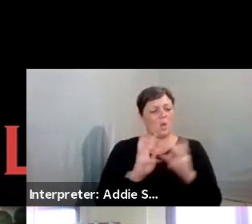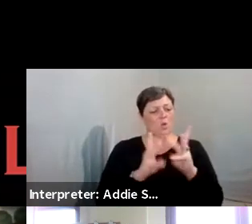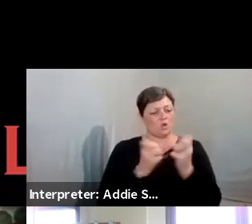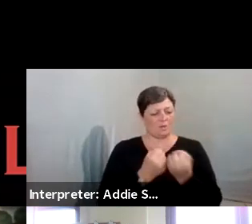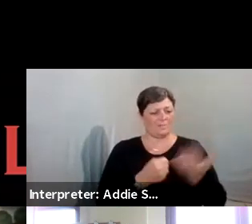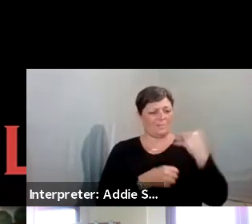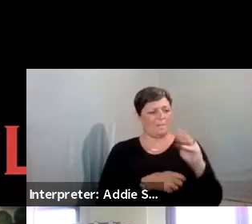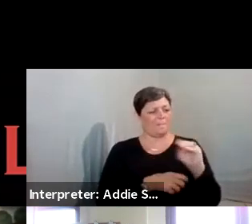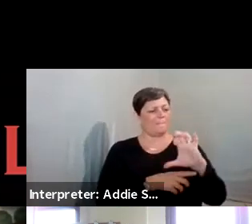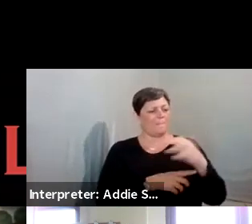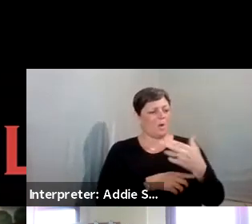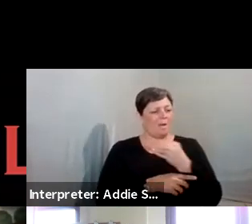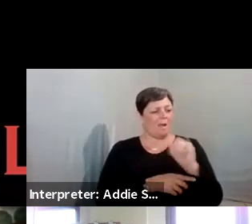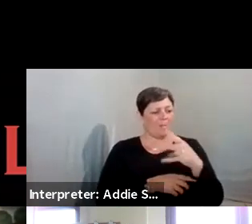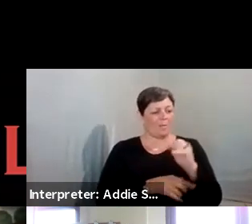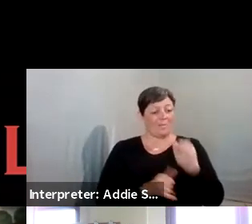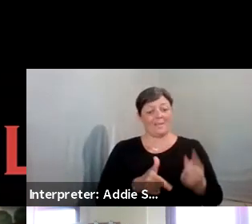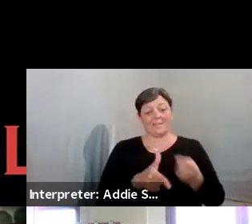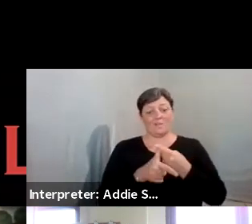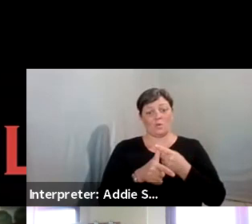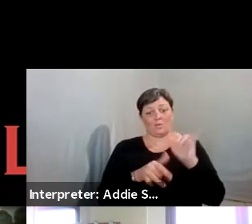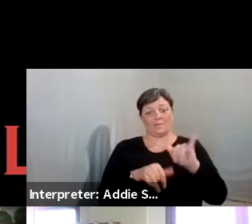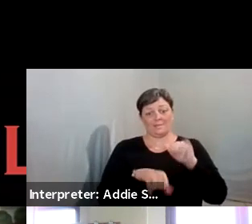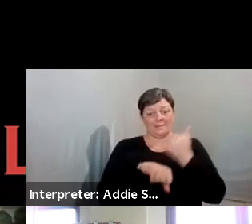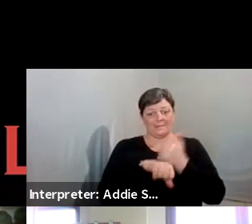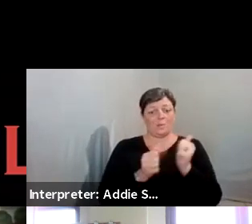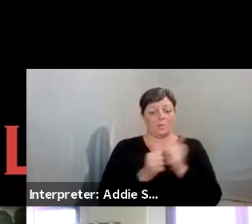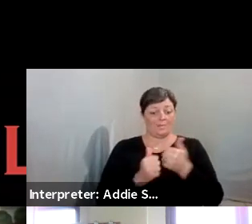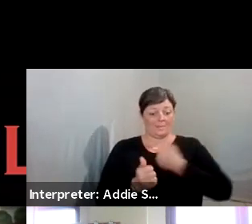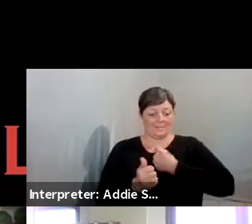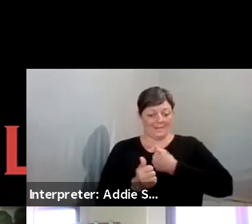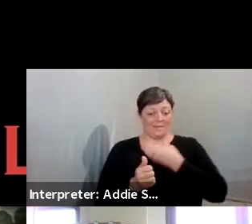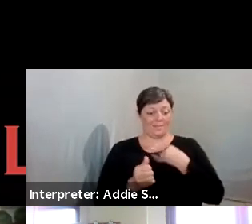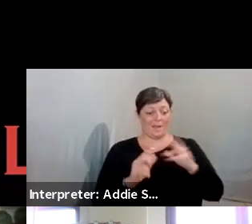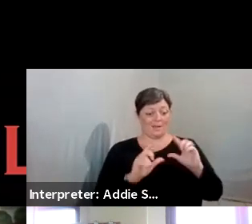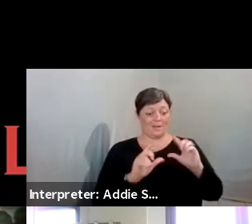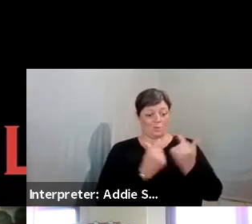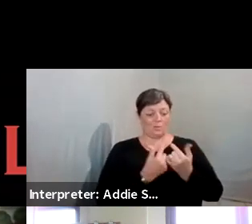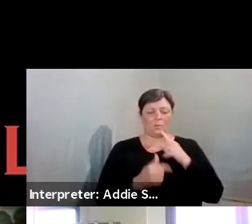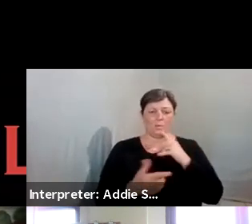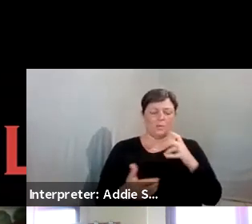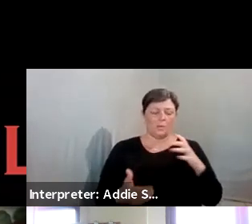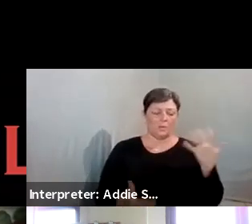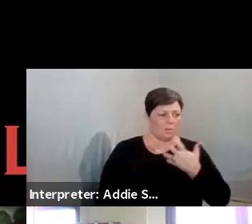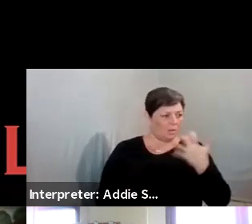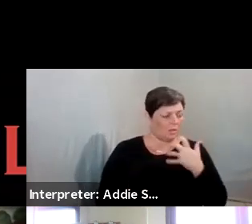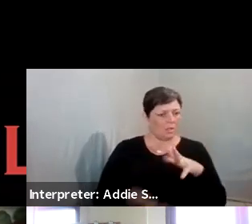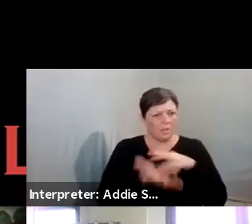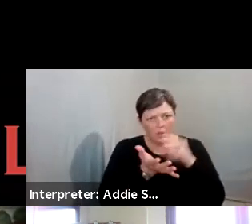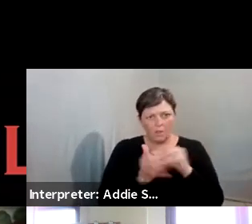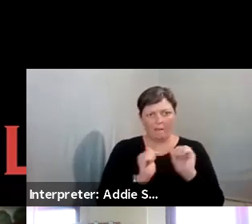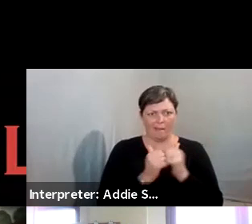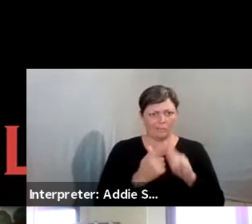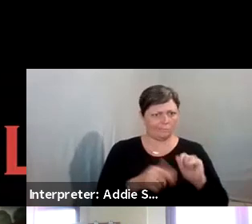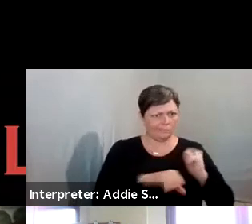that was the first time putting these on with me and my crew. And let me tell you, that was a riot, learning how to do all that.